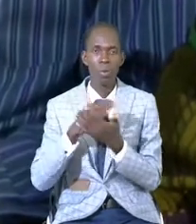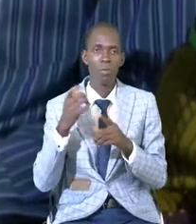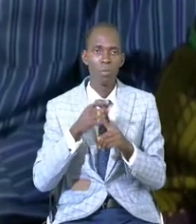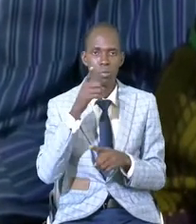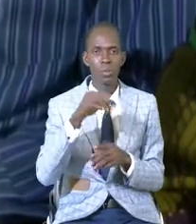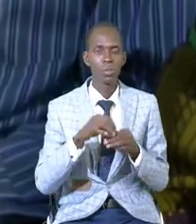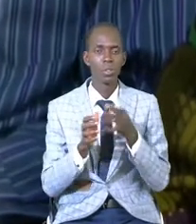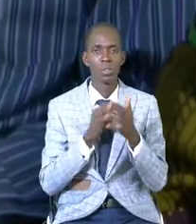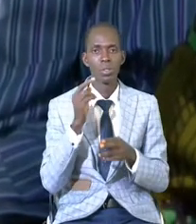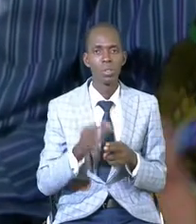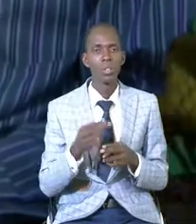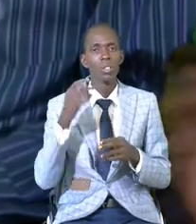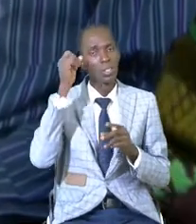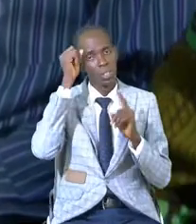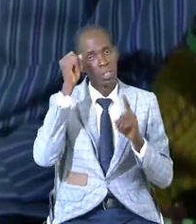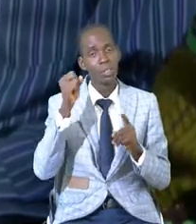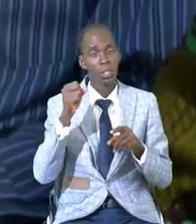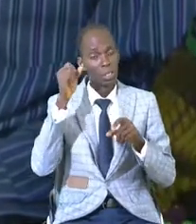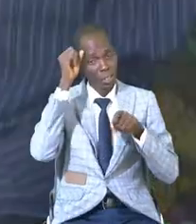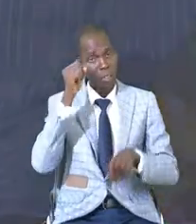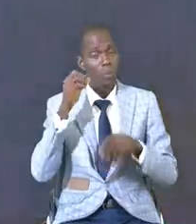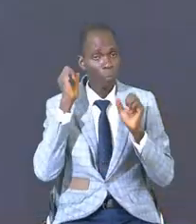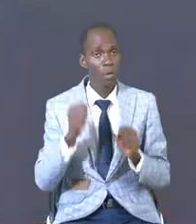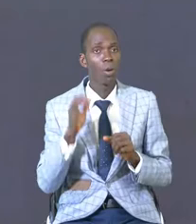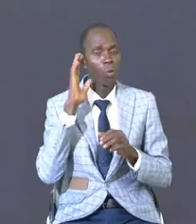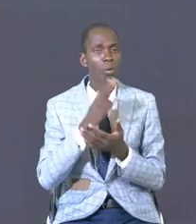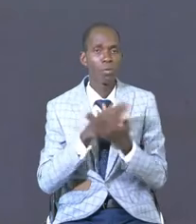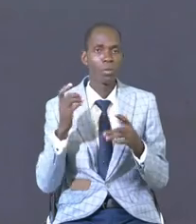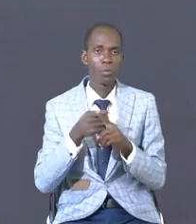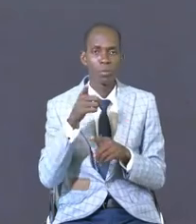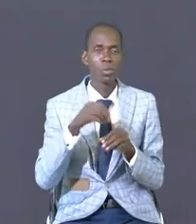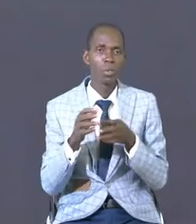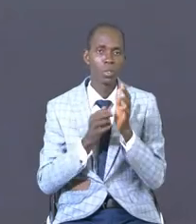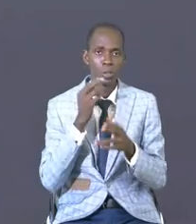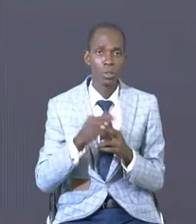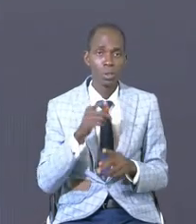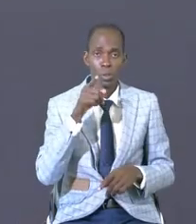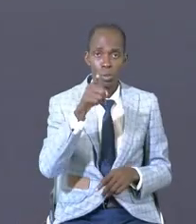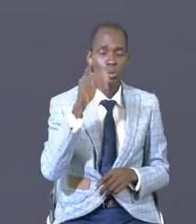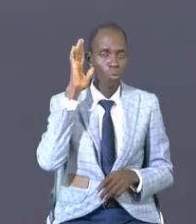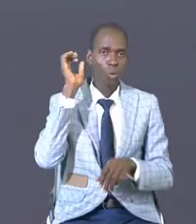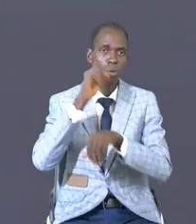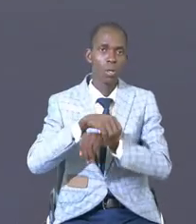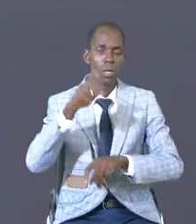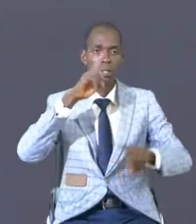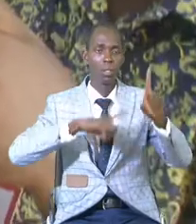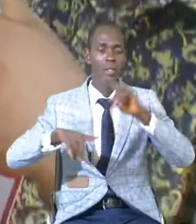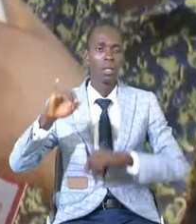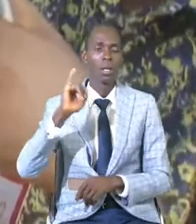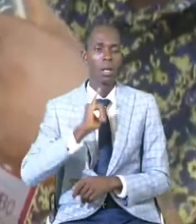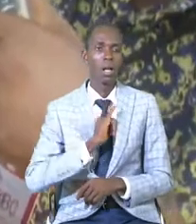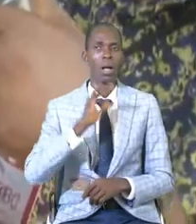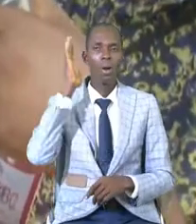power will flee from you. You will conquer. I will conquer.